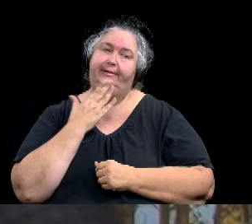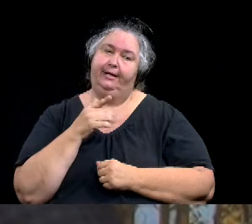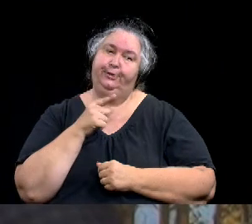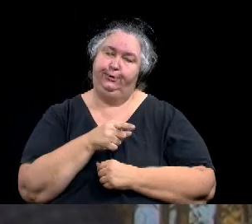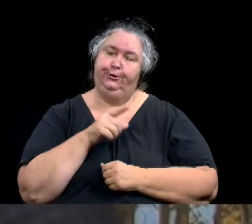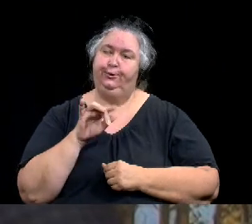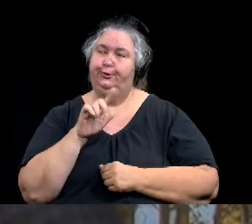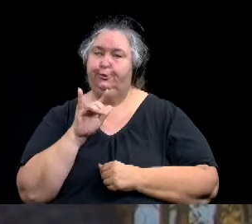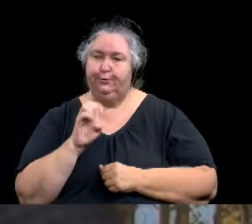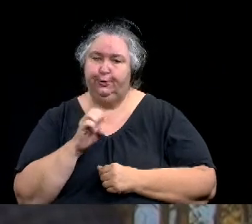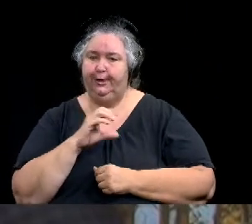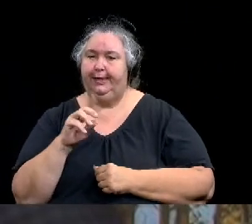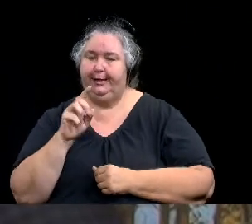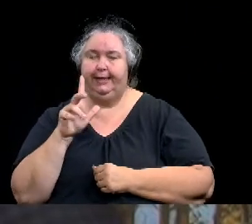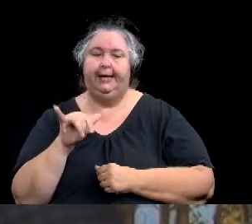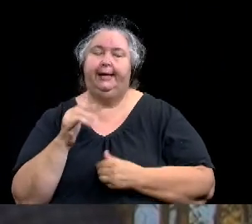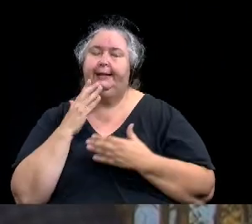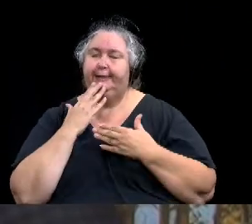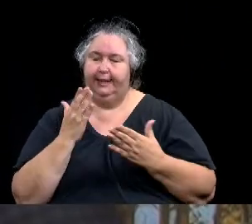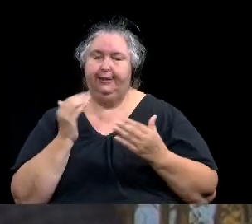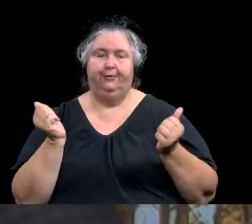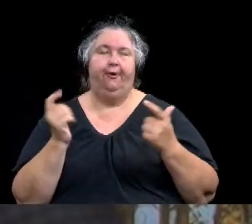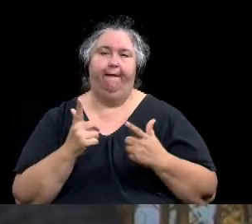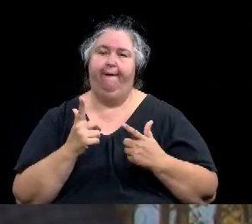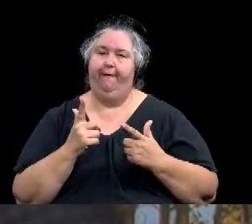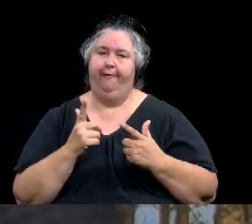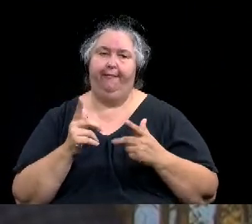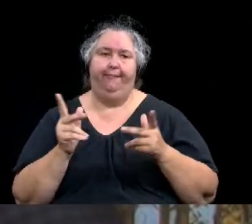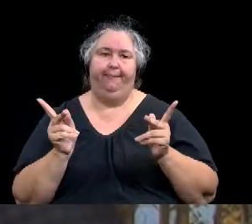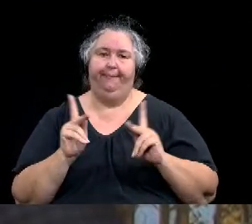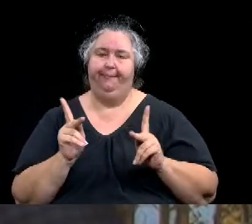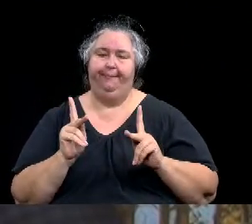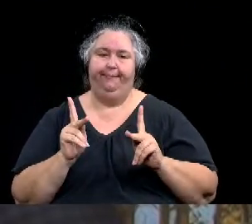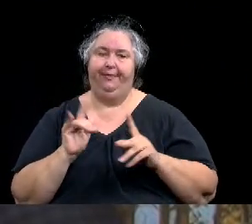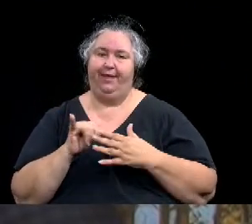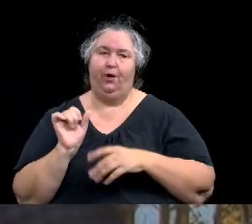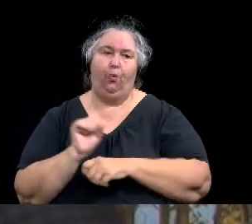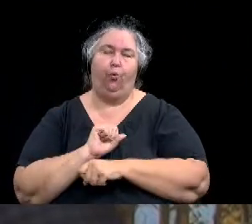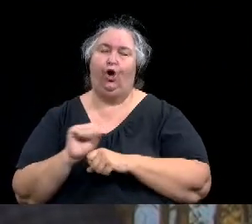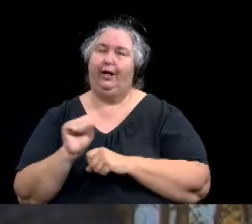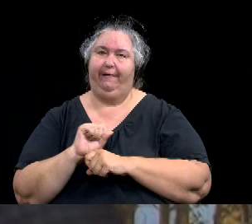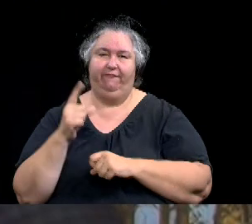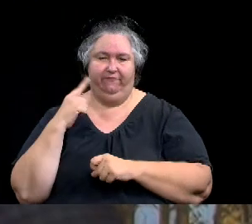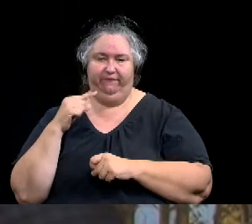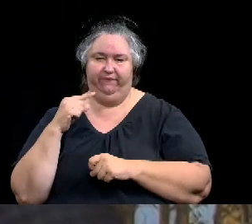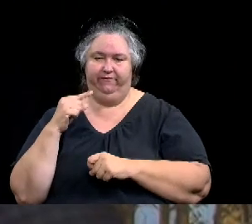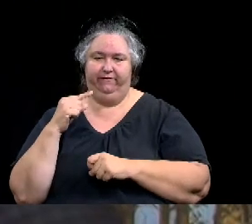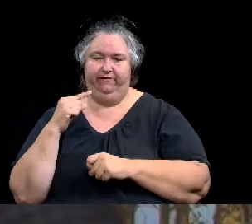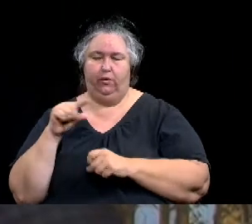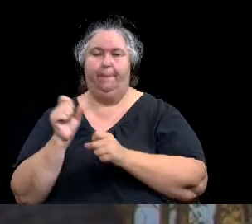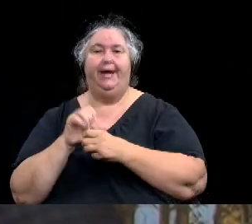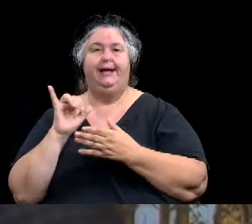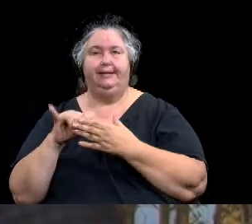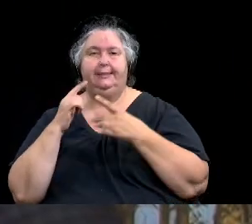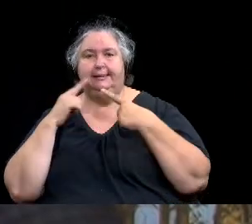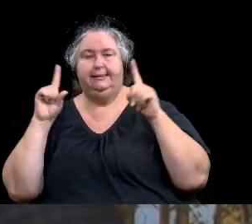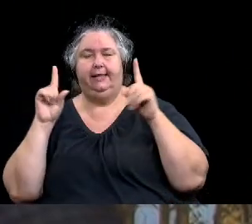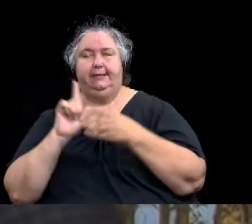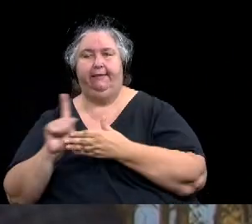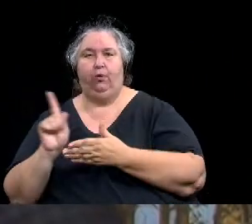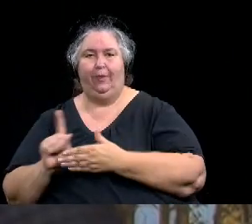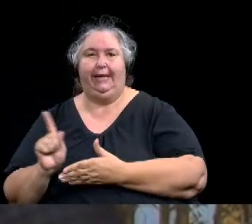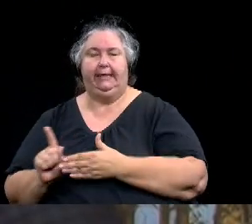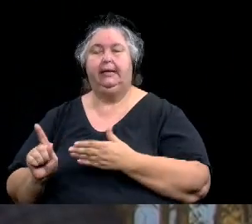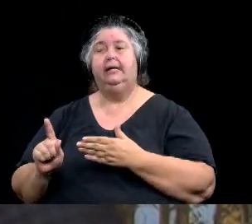Julie and Kelly and to all the folks that work to make this happen each week. Again, I